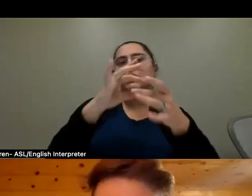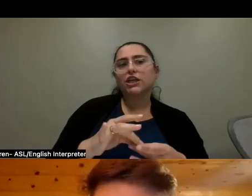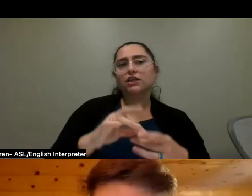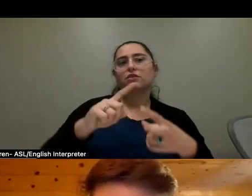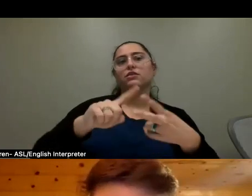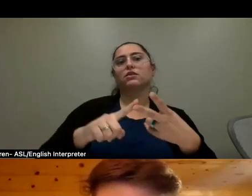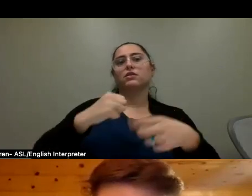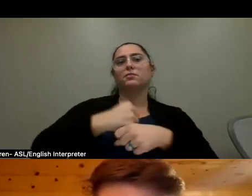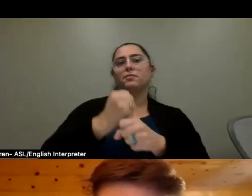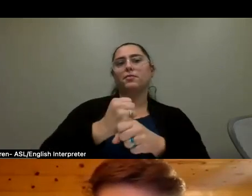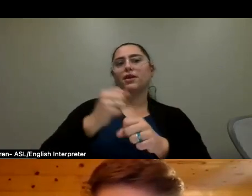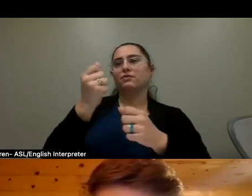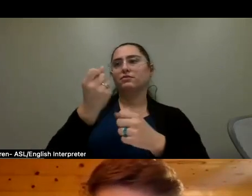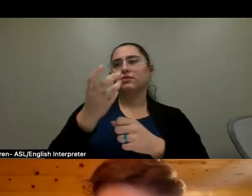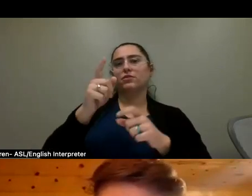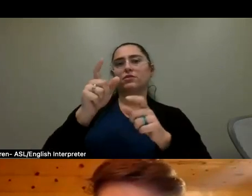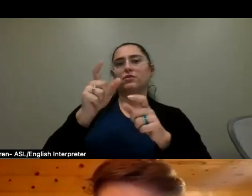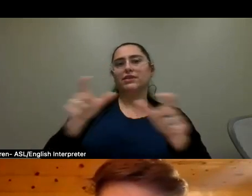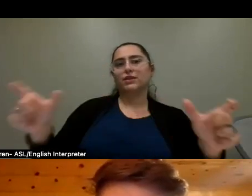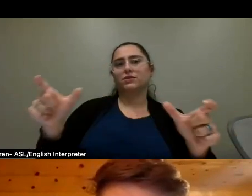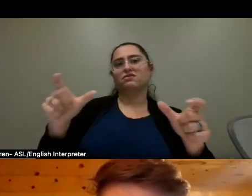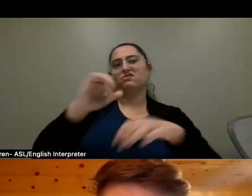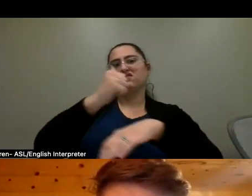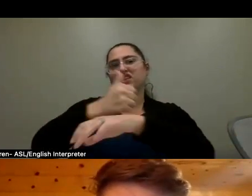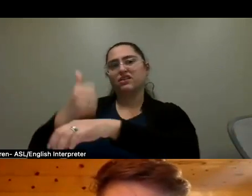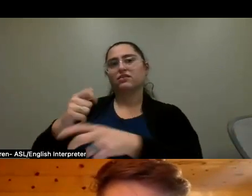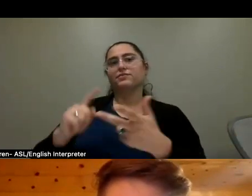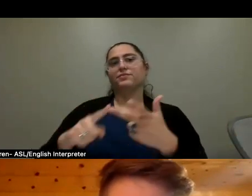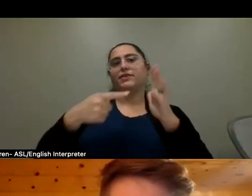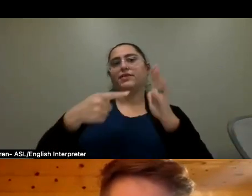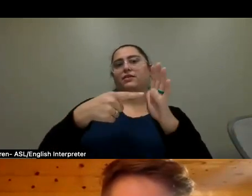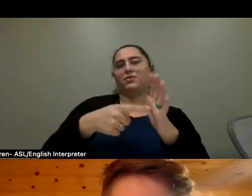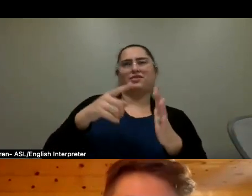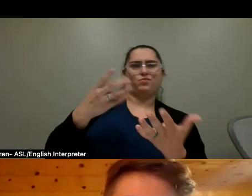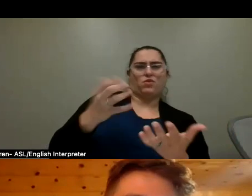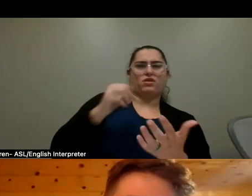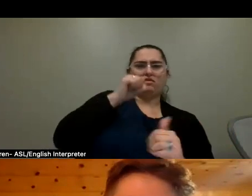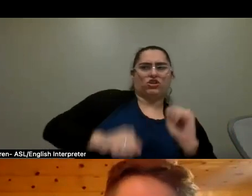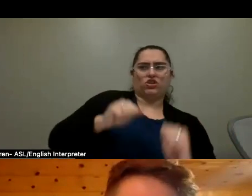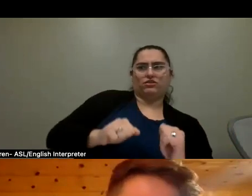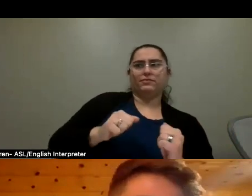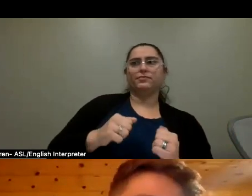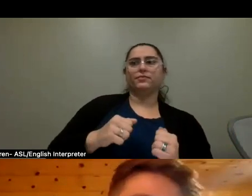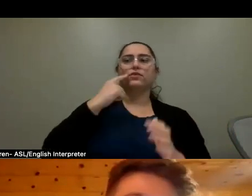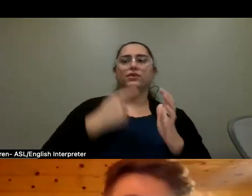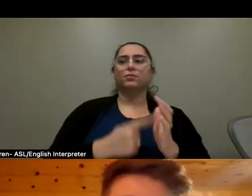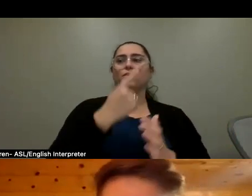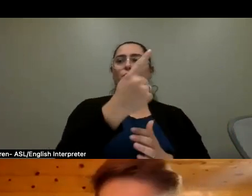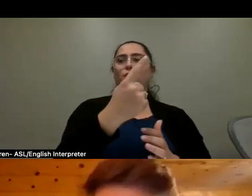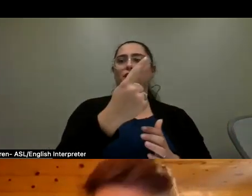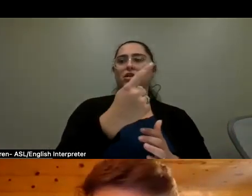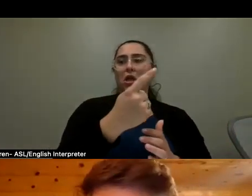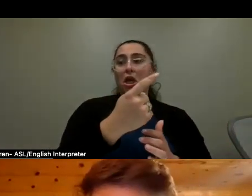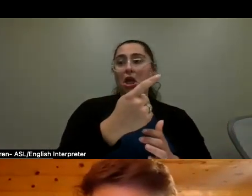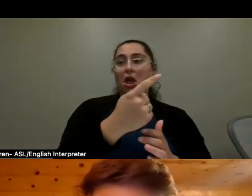about the samples. So in this case, this could be an example of 2 chains, 1 chain here and 1 chain here. And we want to maybe fix everything